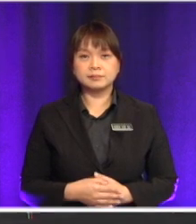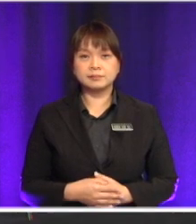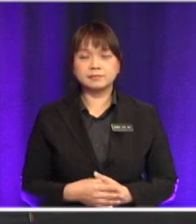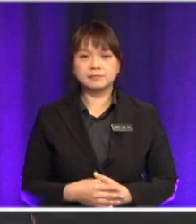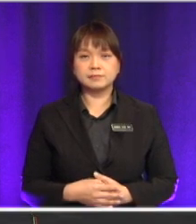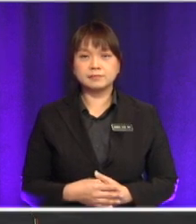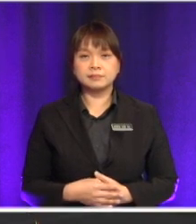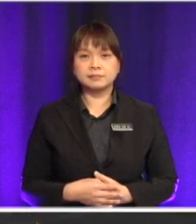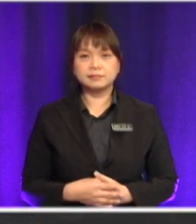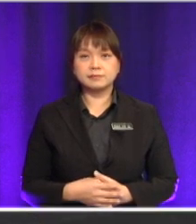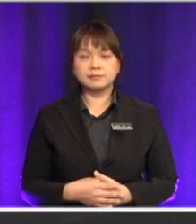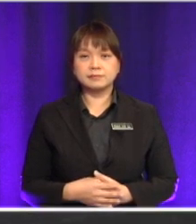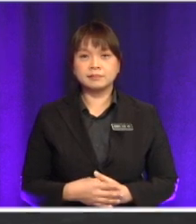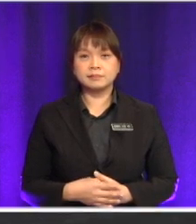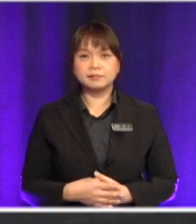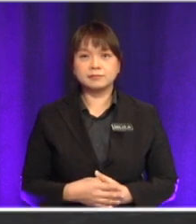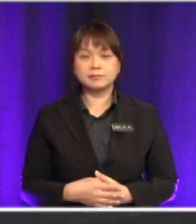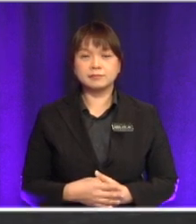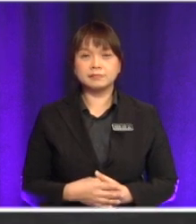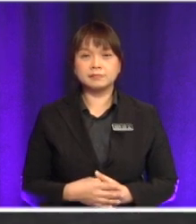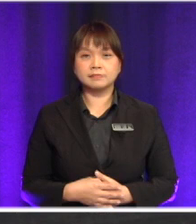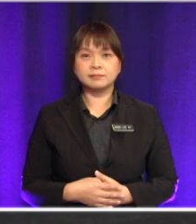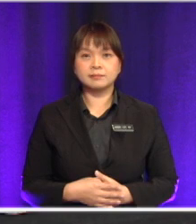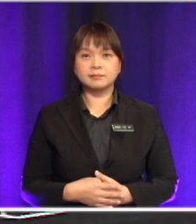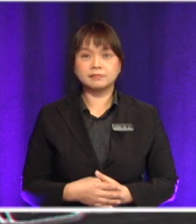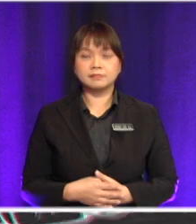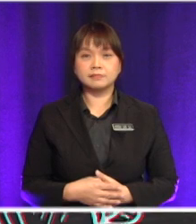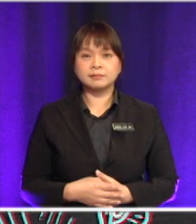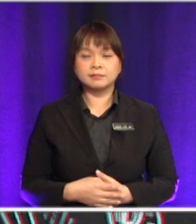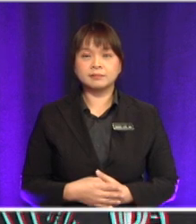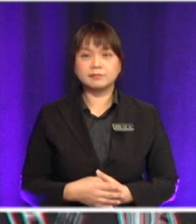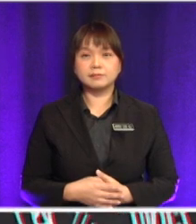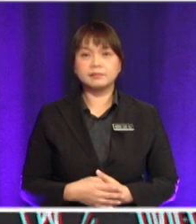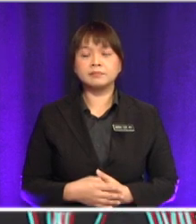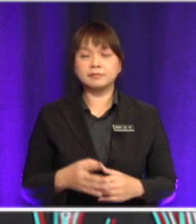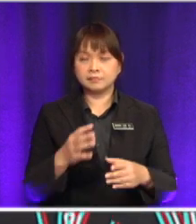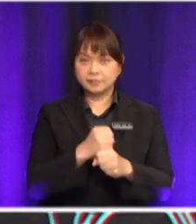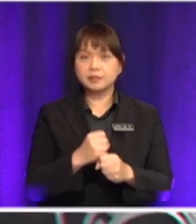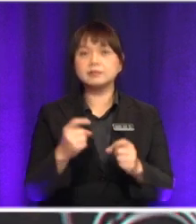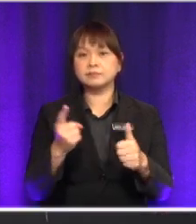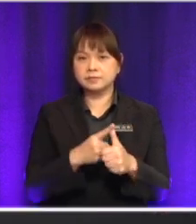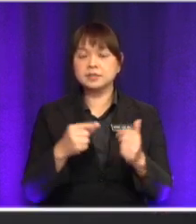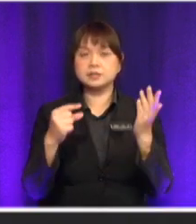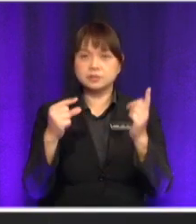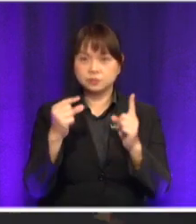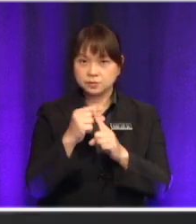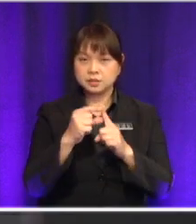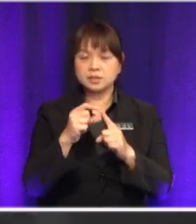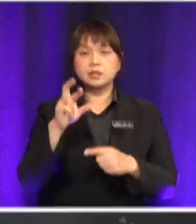word robotic? Yes, the first word is robotic. You got it, yay! The class But what do you monitor think got is